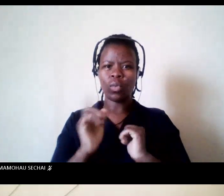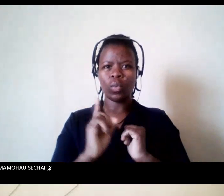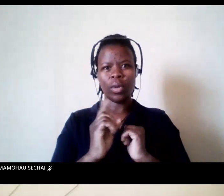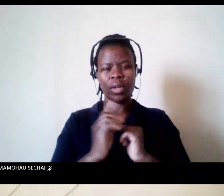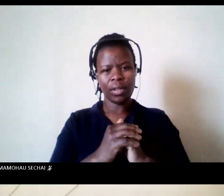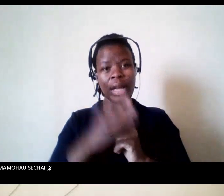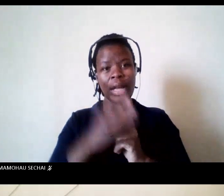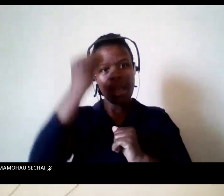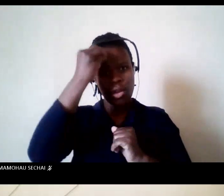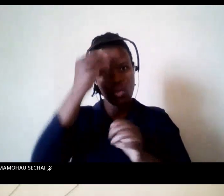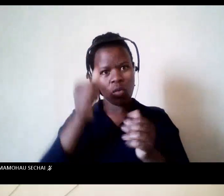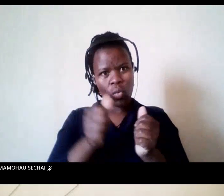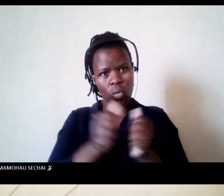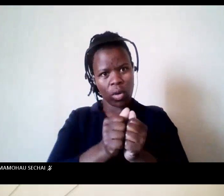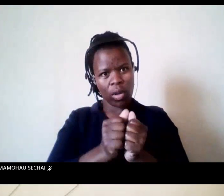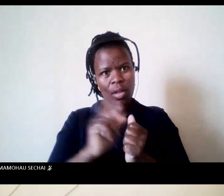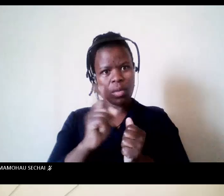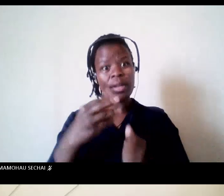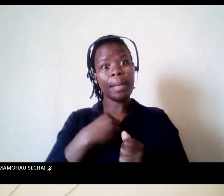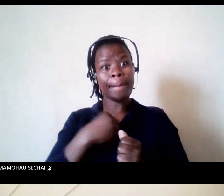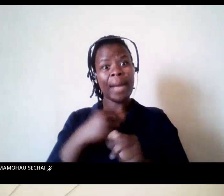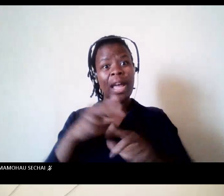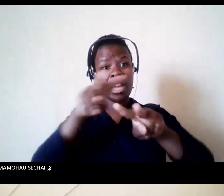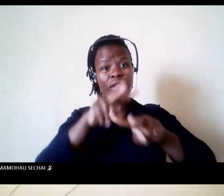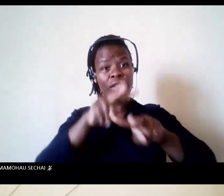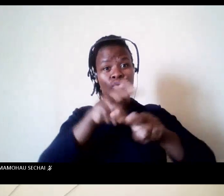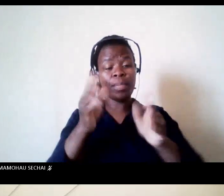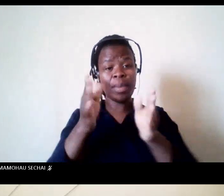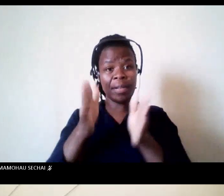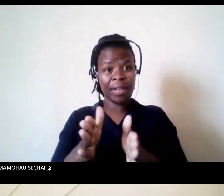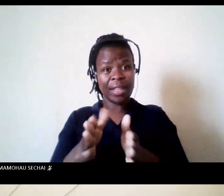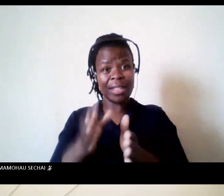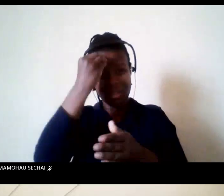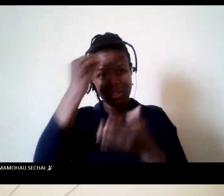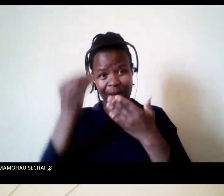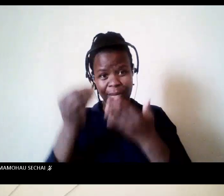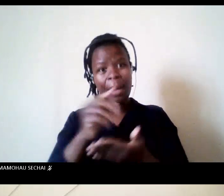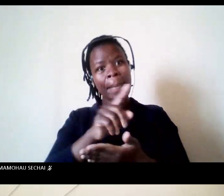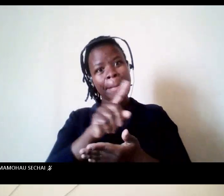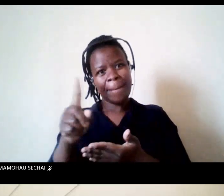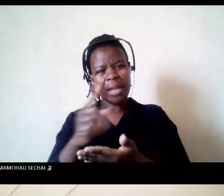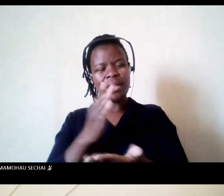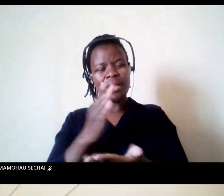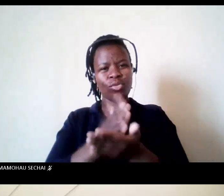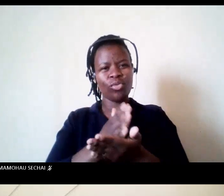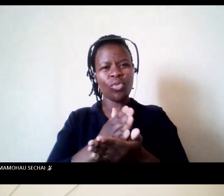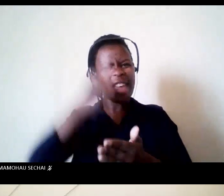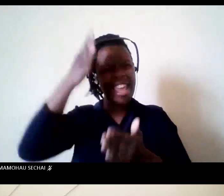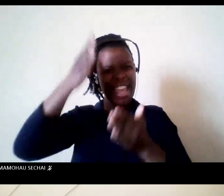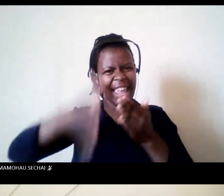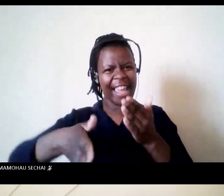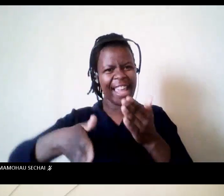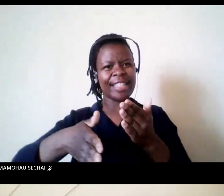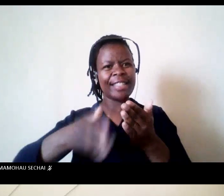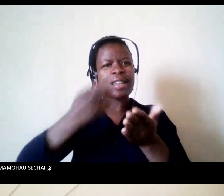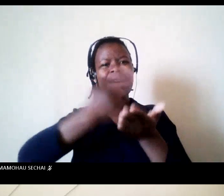issues with my supervisor with this, but at the end, the